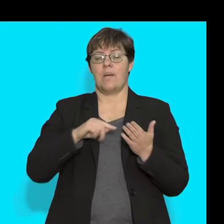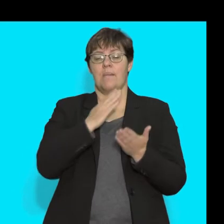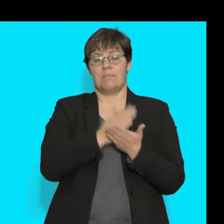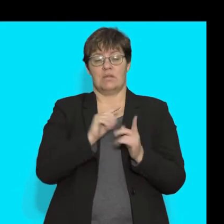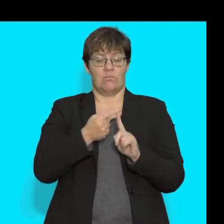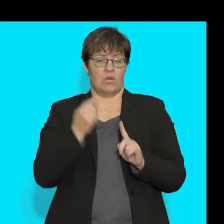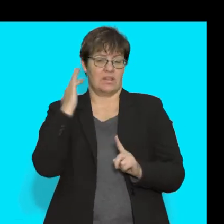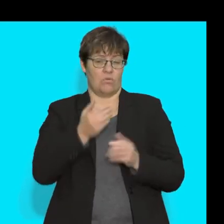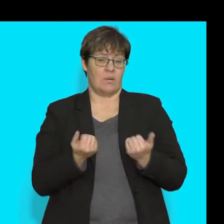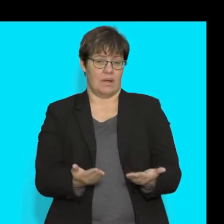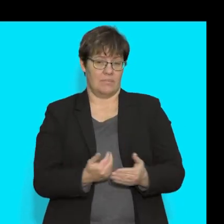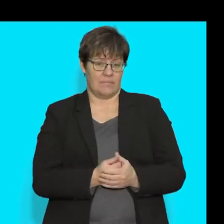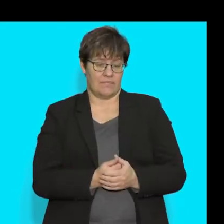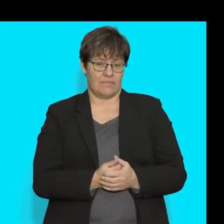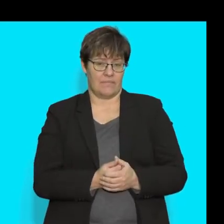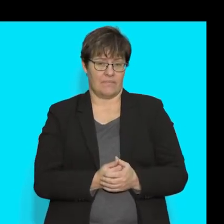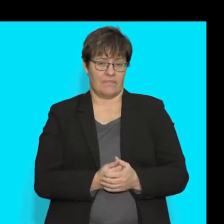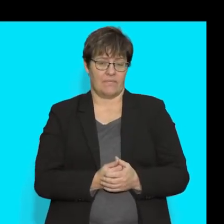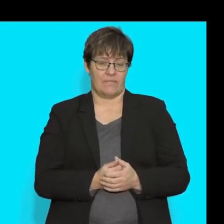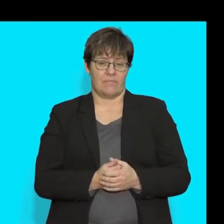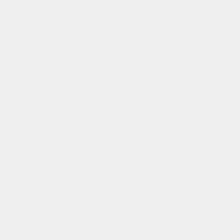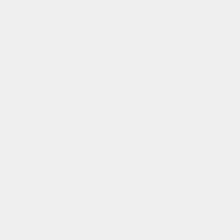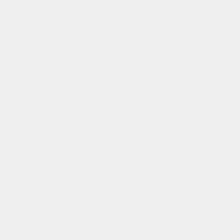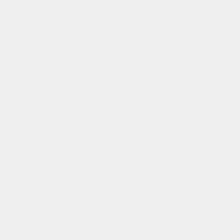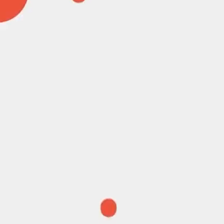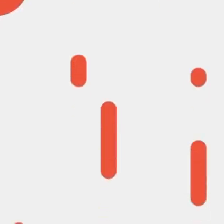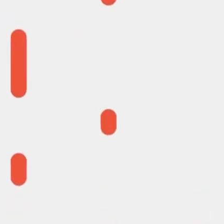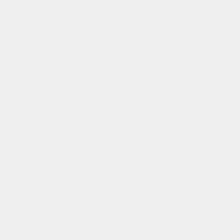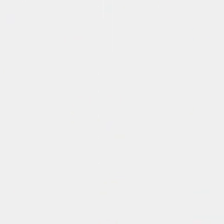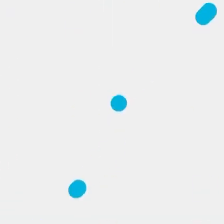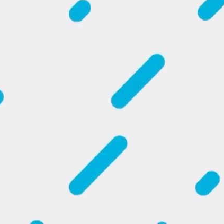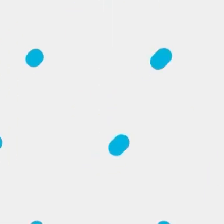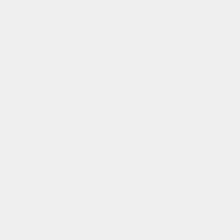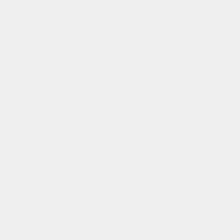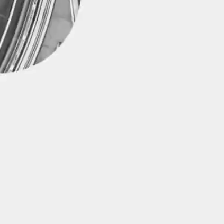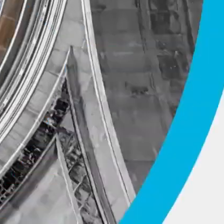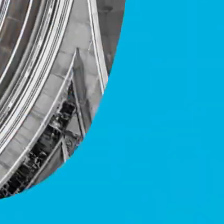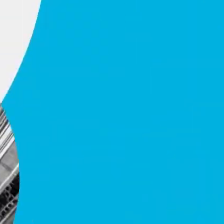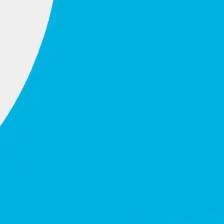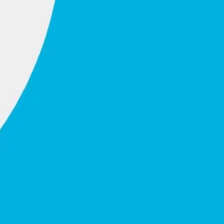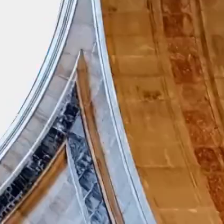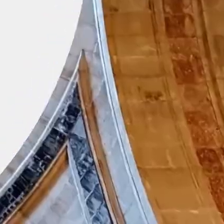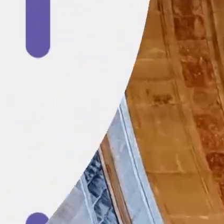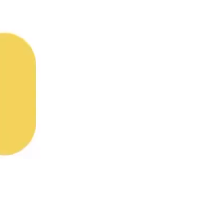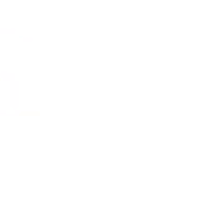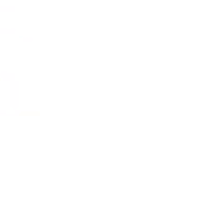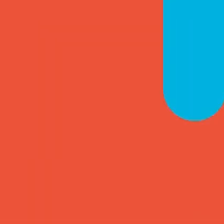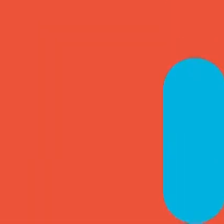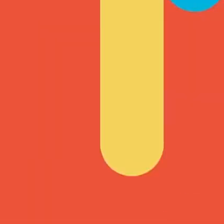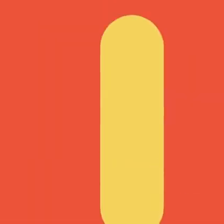then apply the midpoint theorem.